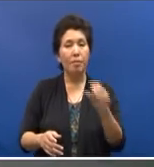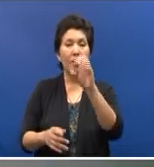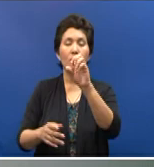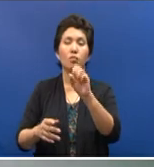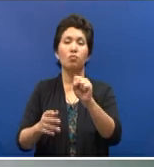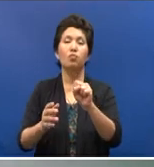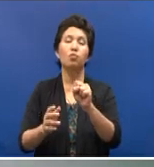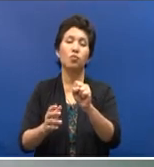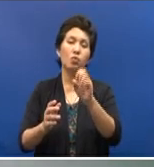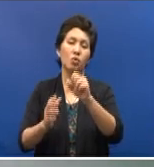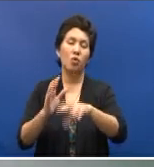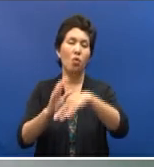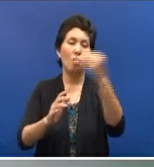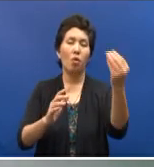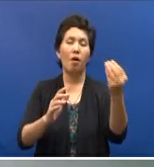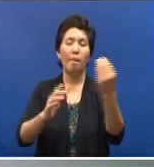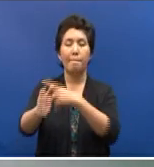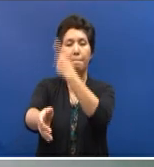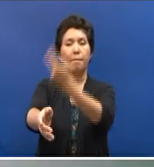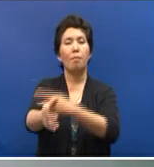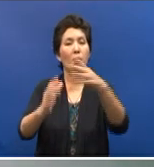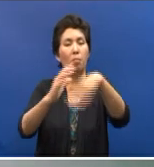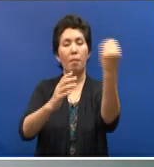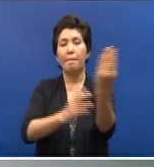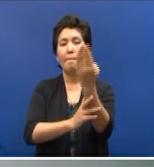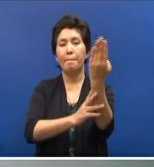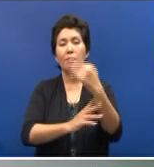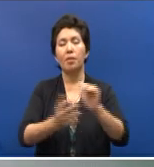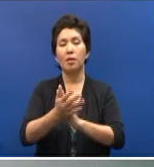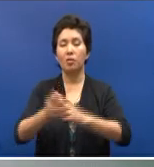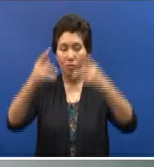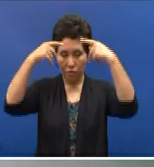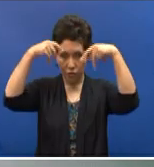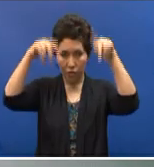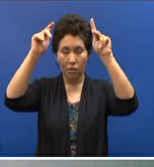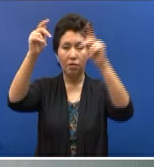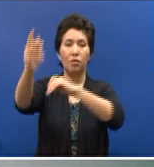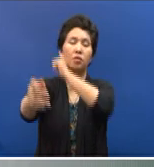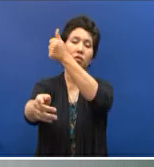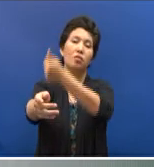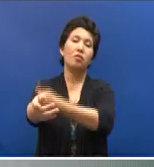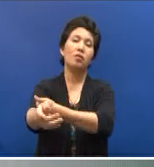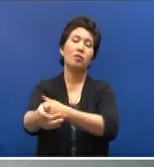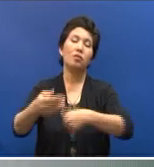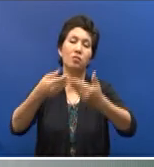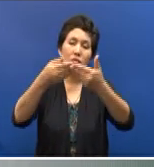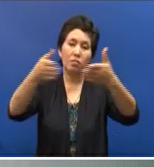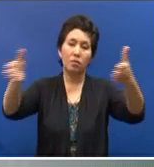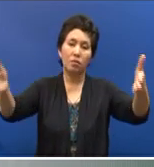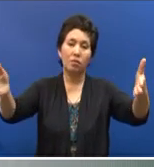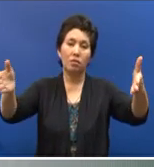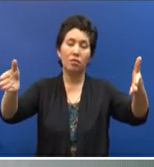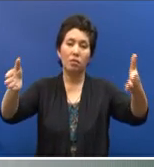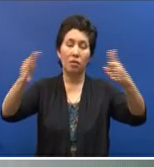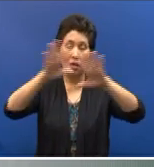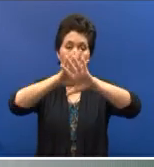supernatural power, whereby usually the chief's authority is often bolstered by